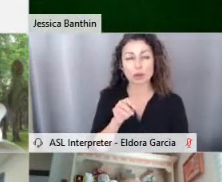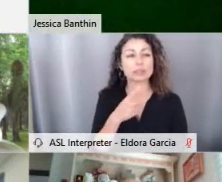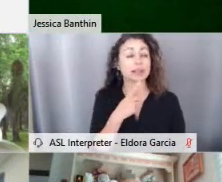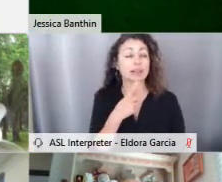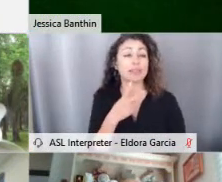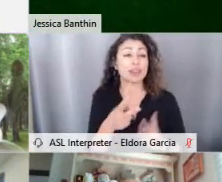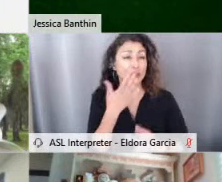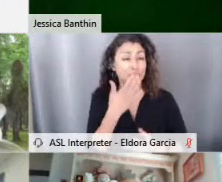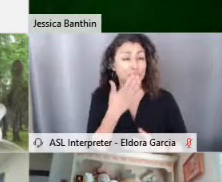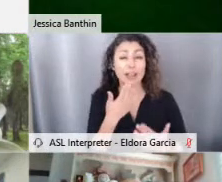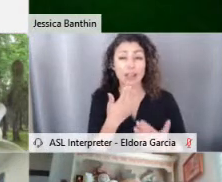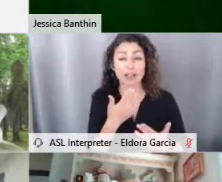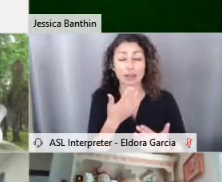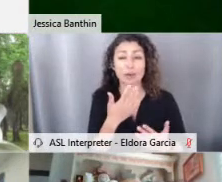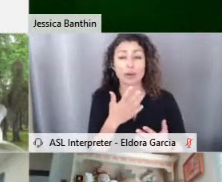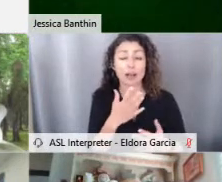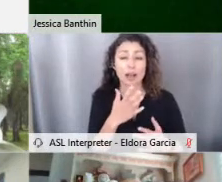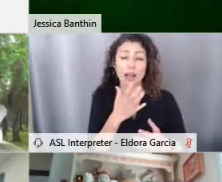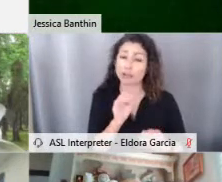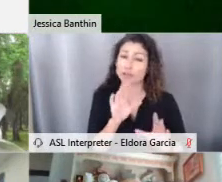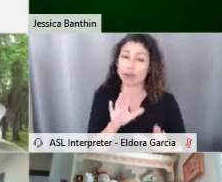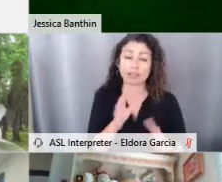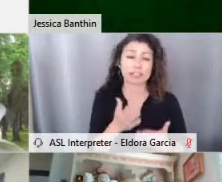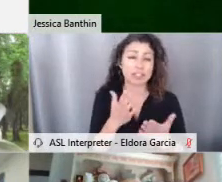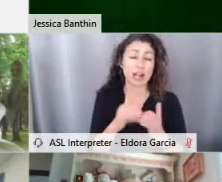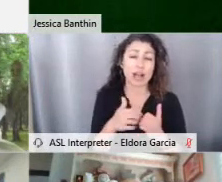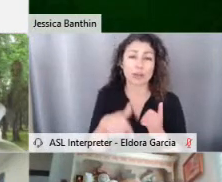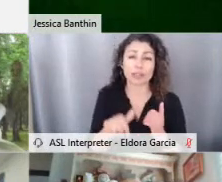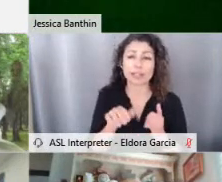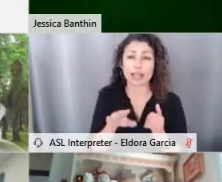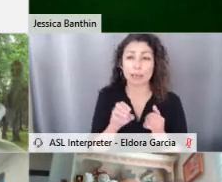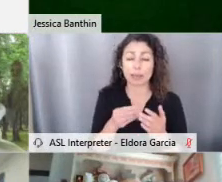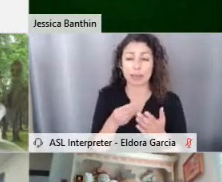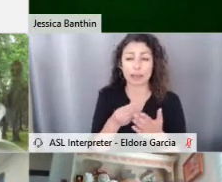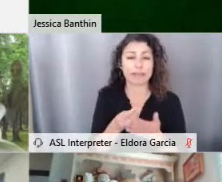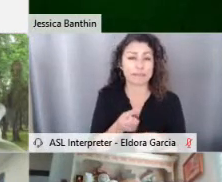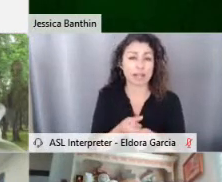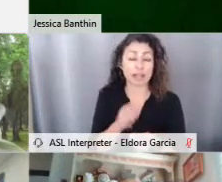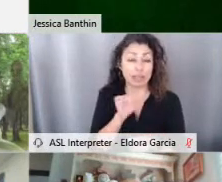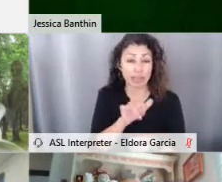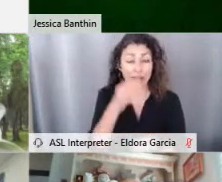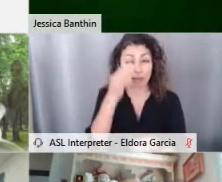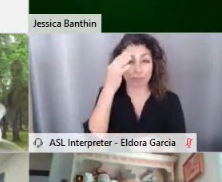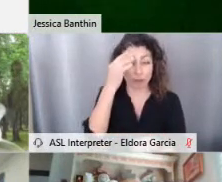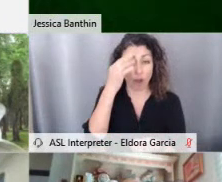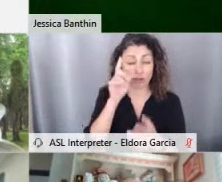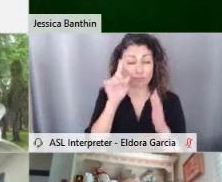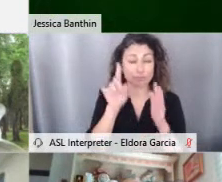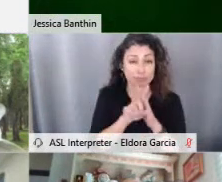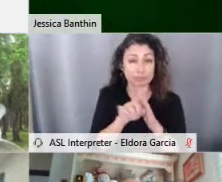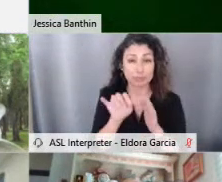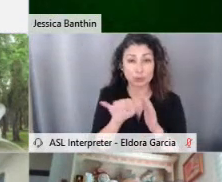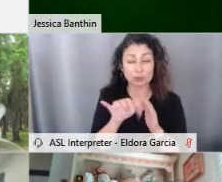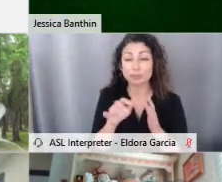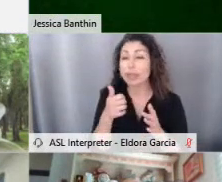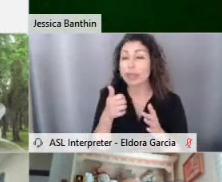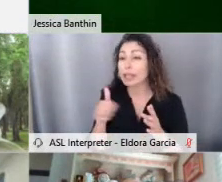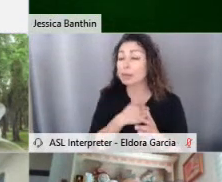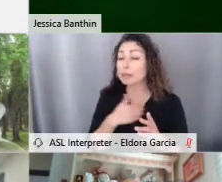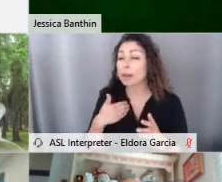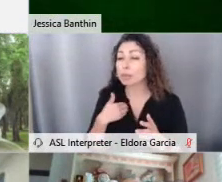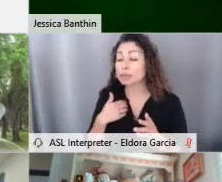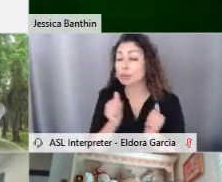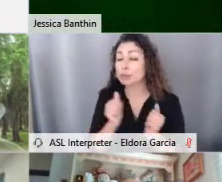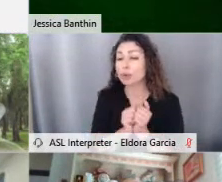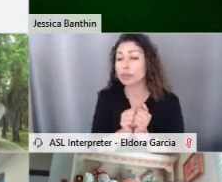for how this could be funded. That thought had crossed my mind as well. Any other members of the committee with any